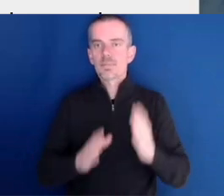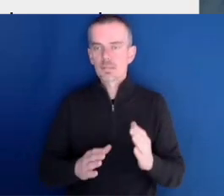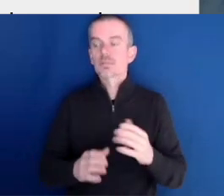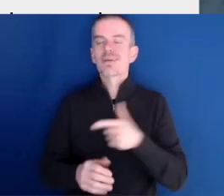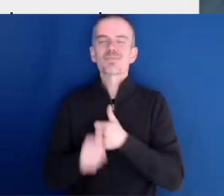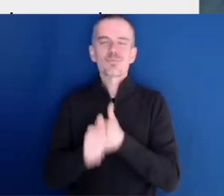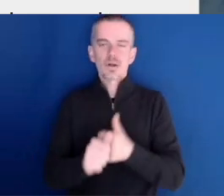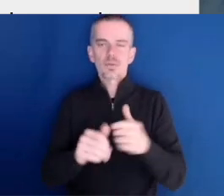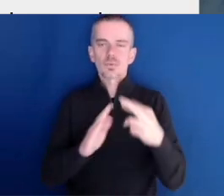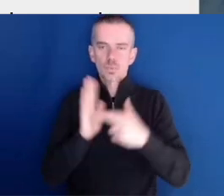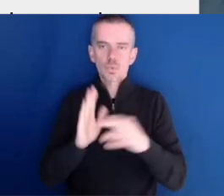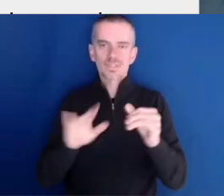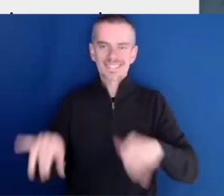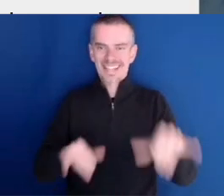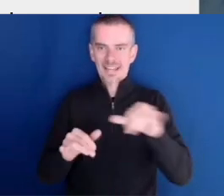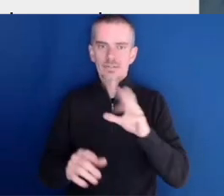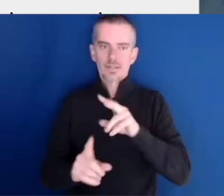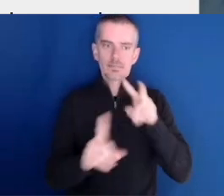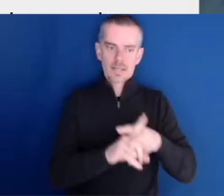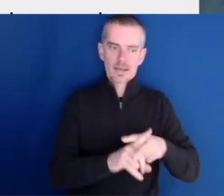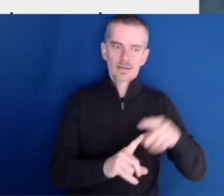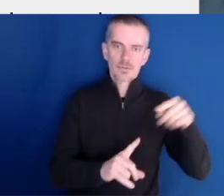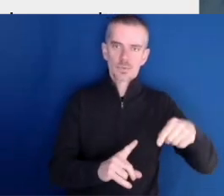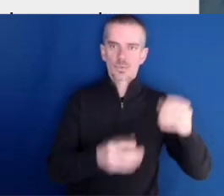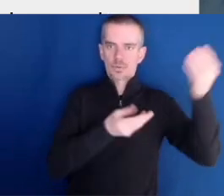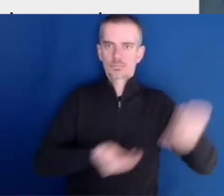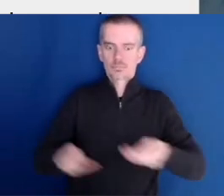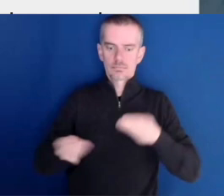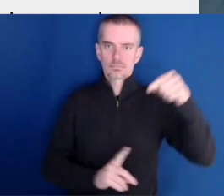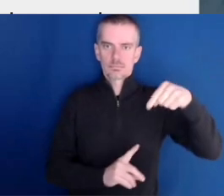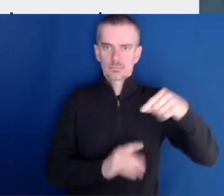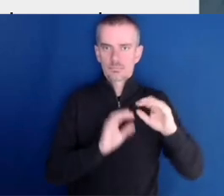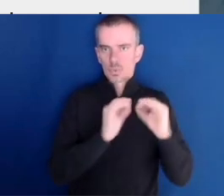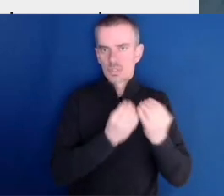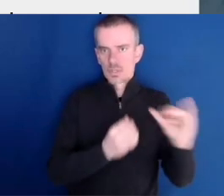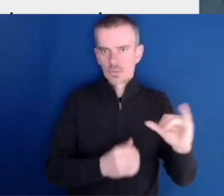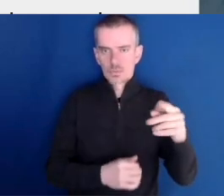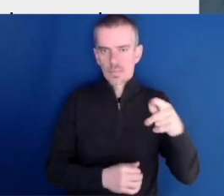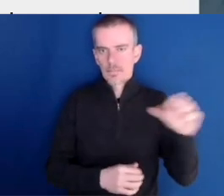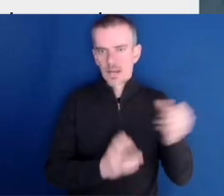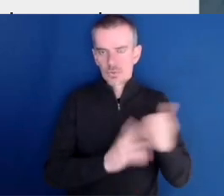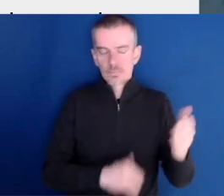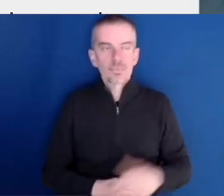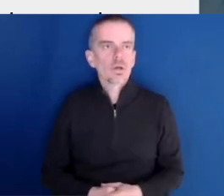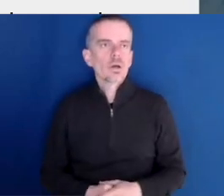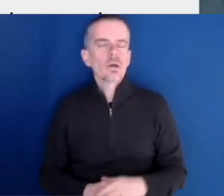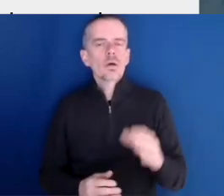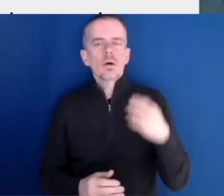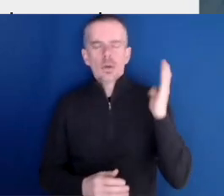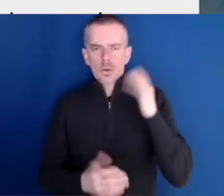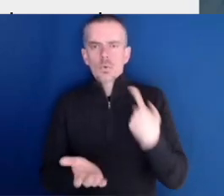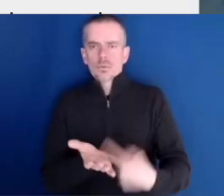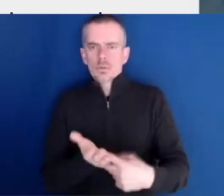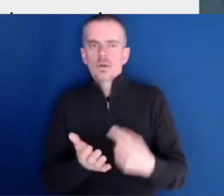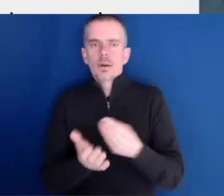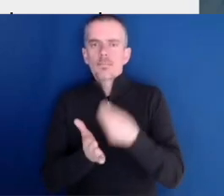and standards that also apply to pass-through entities. We talked a lot about procurement, informal procurement methods.